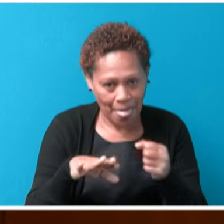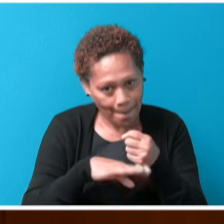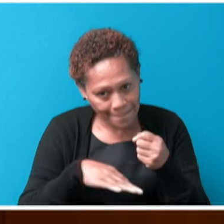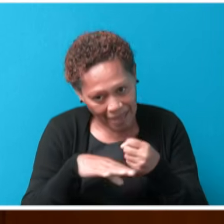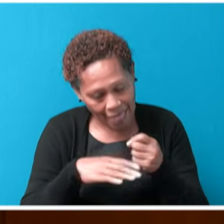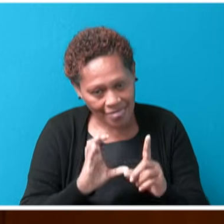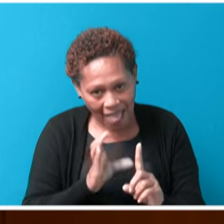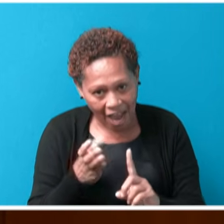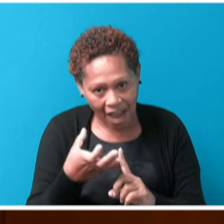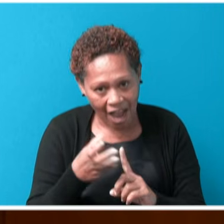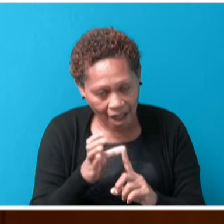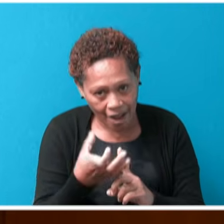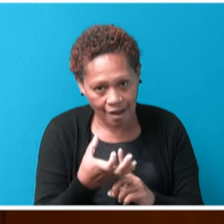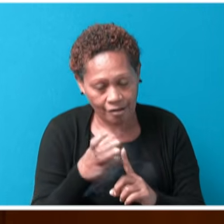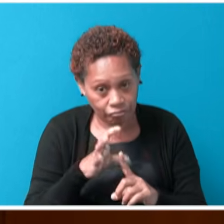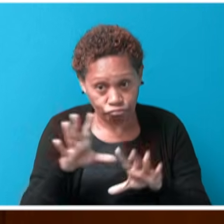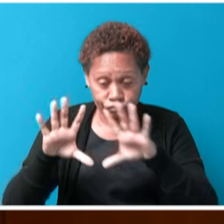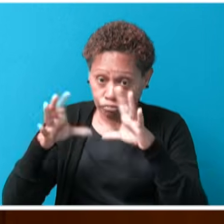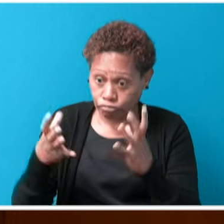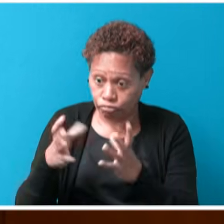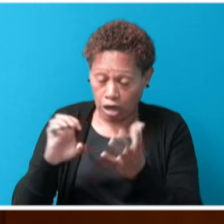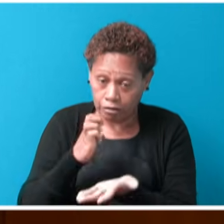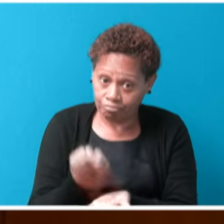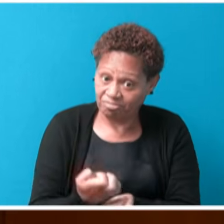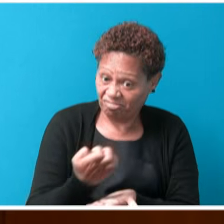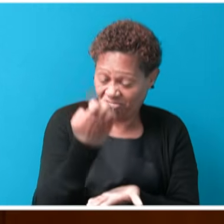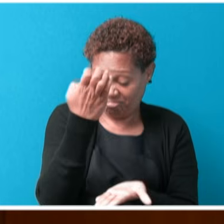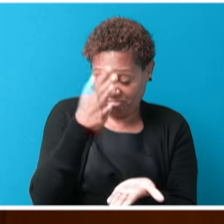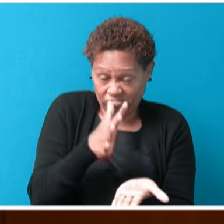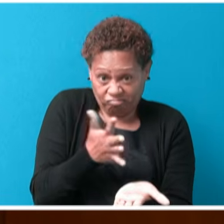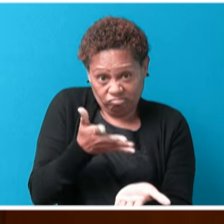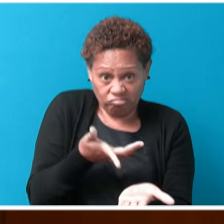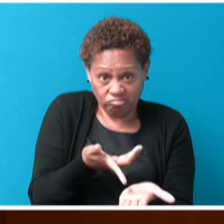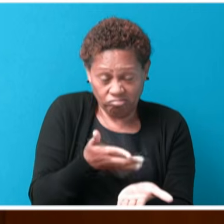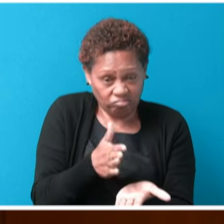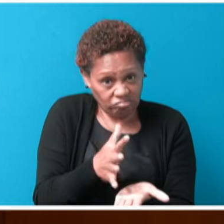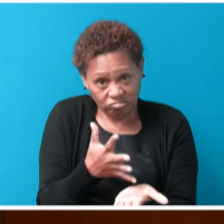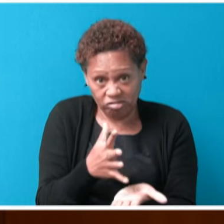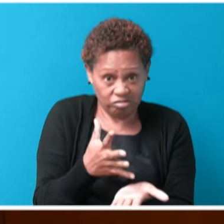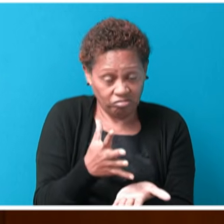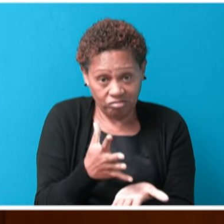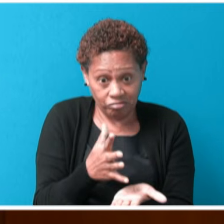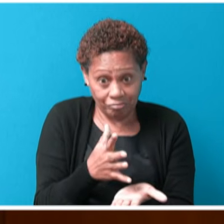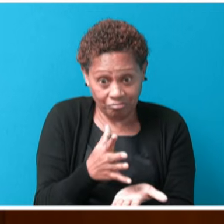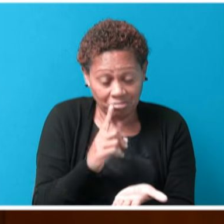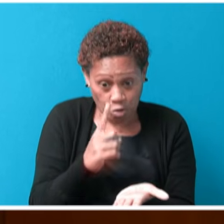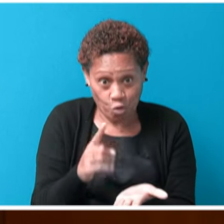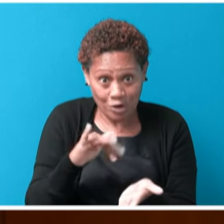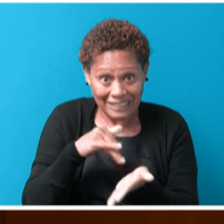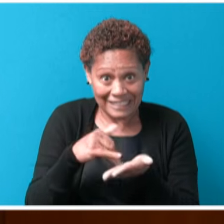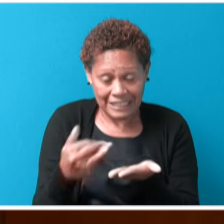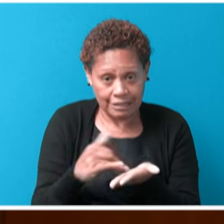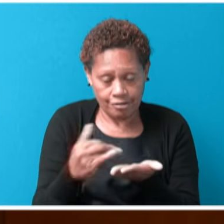vulnerability, global economic uncertainty, we're feeling that right now, and domestic